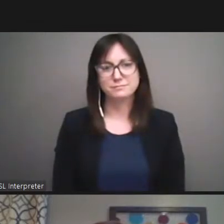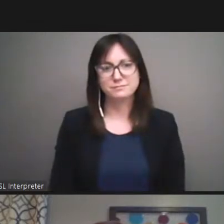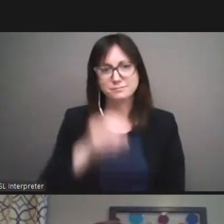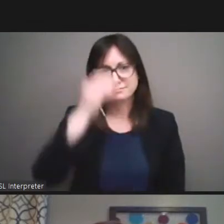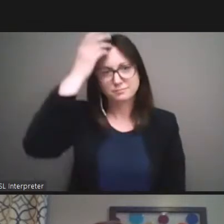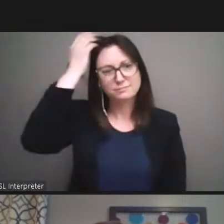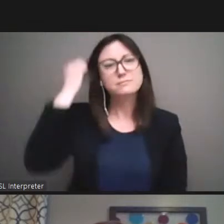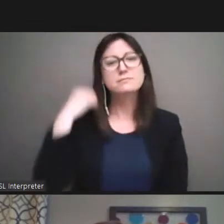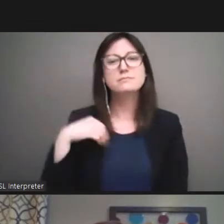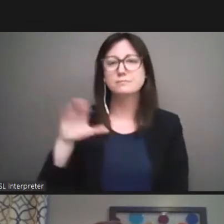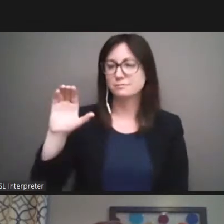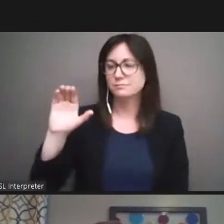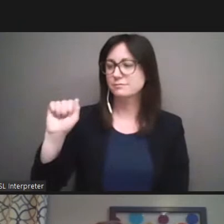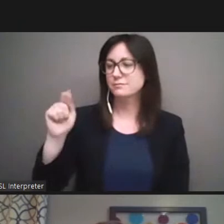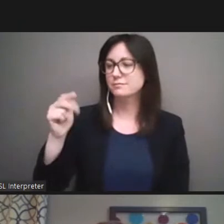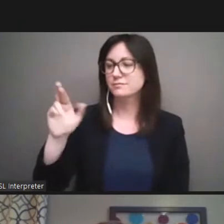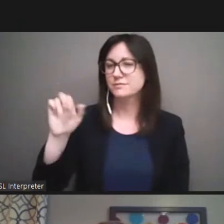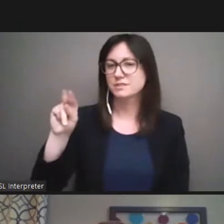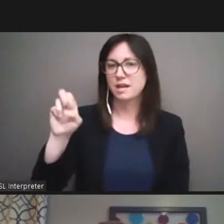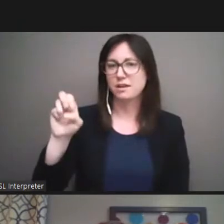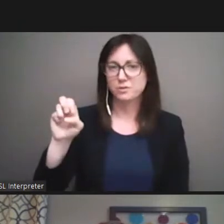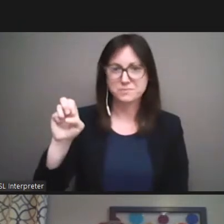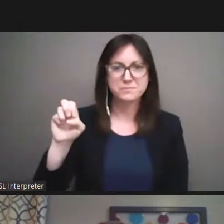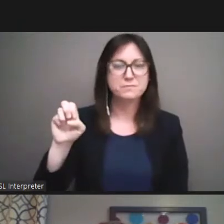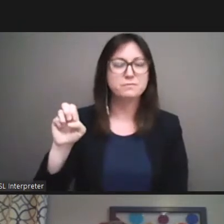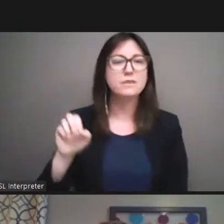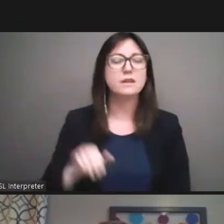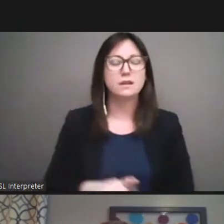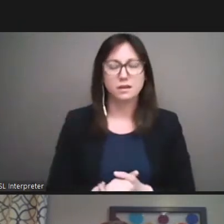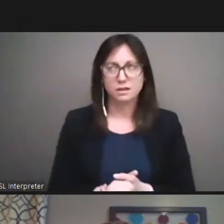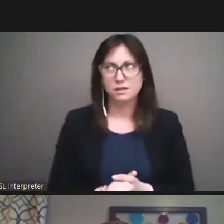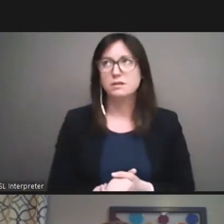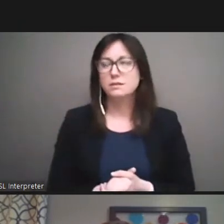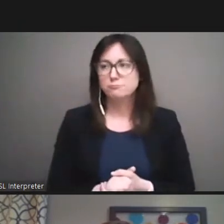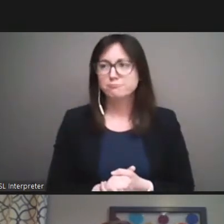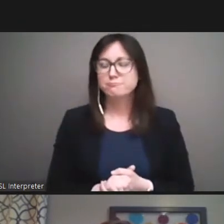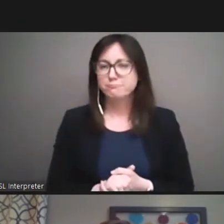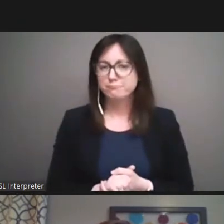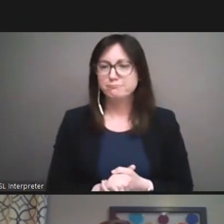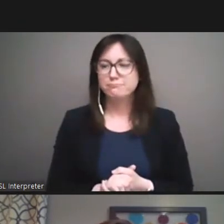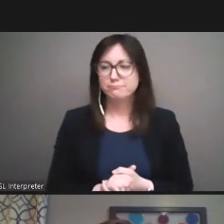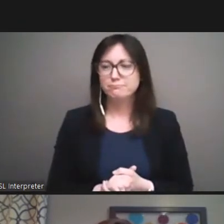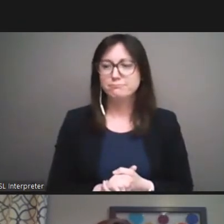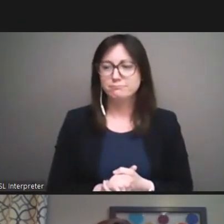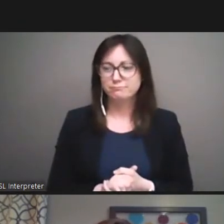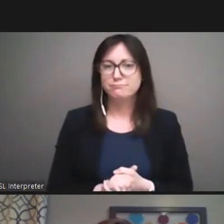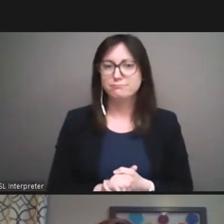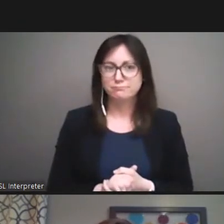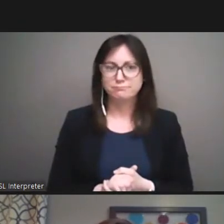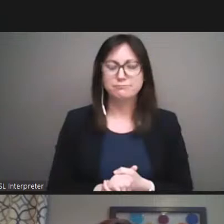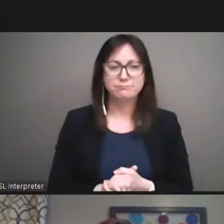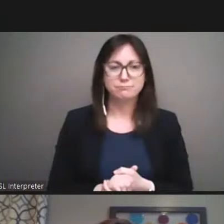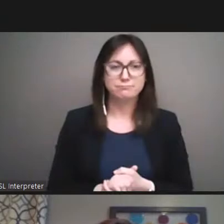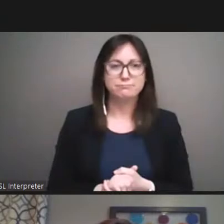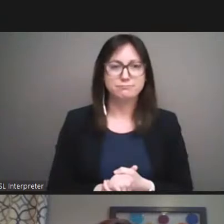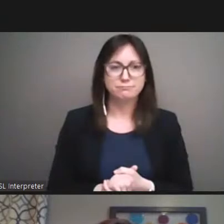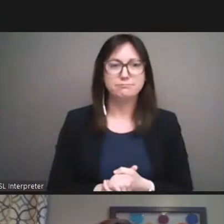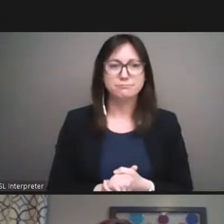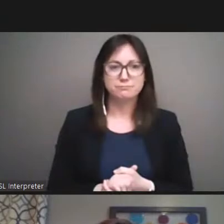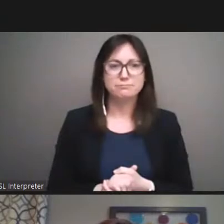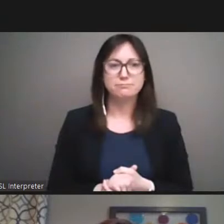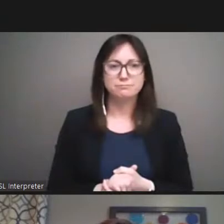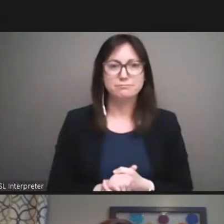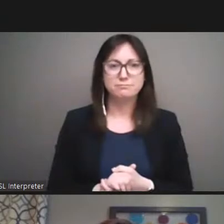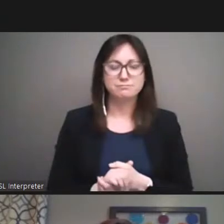I can't help but be thinking of like the importance of truth to come